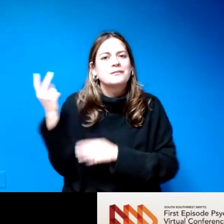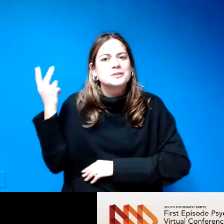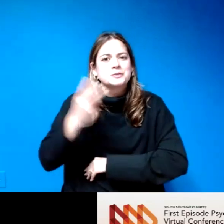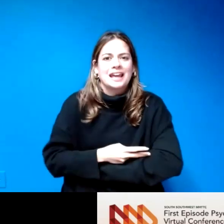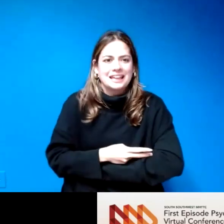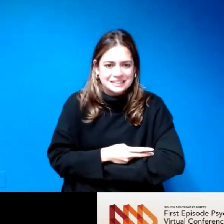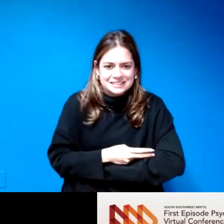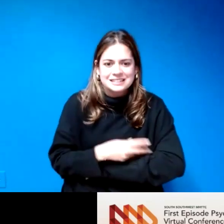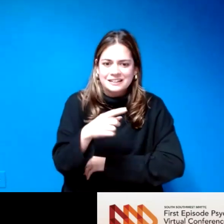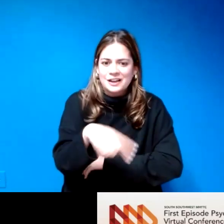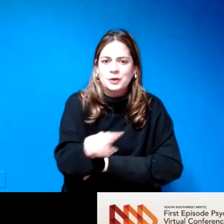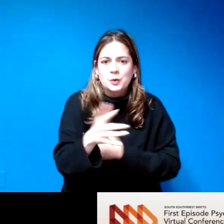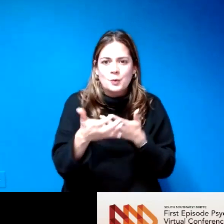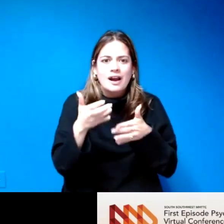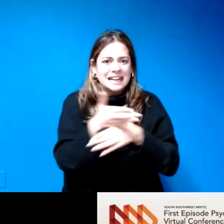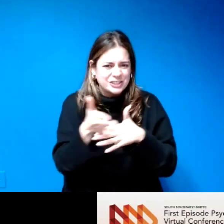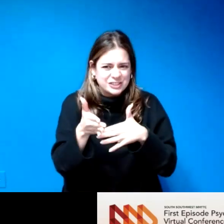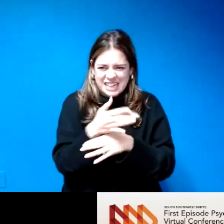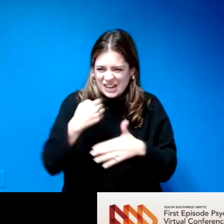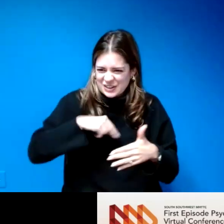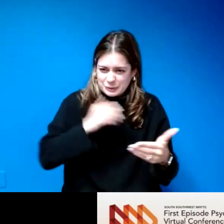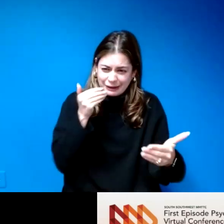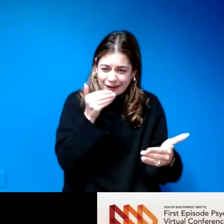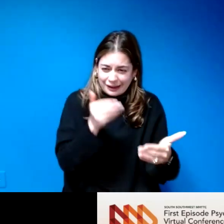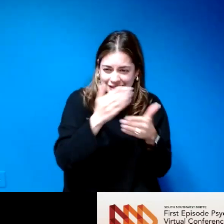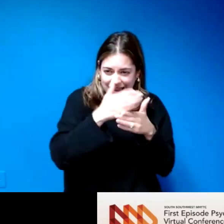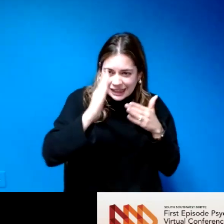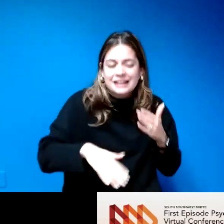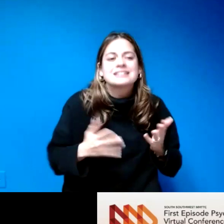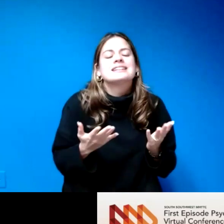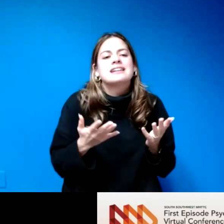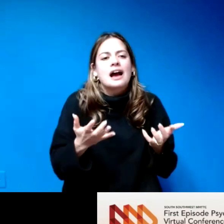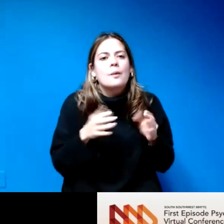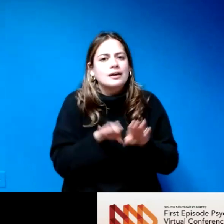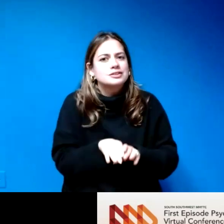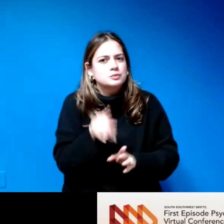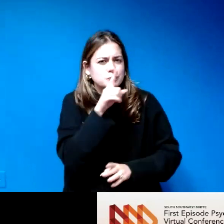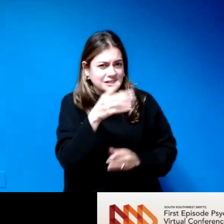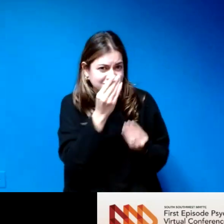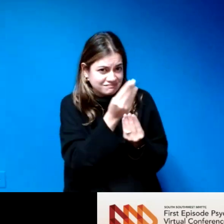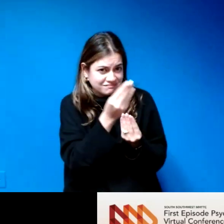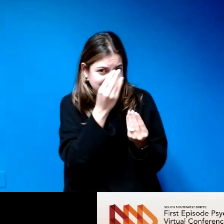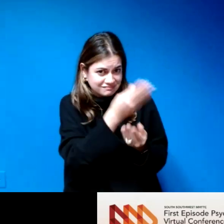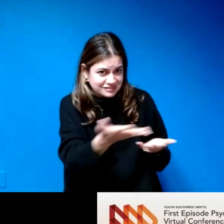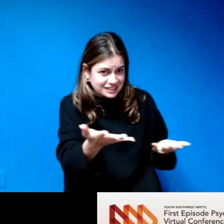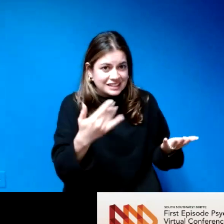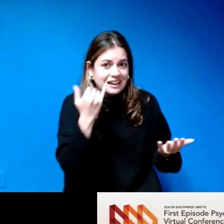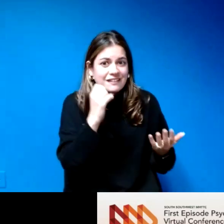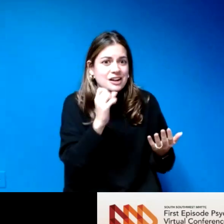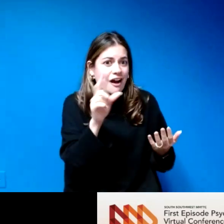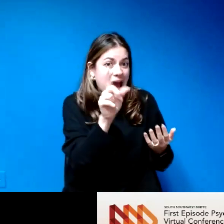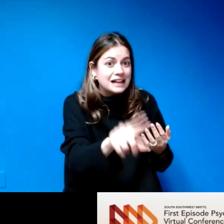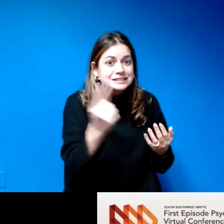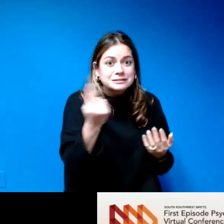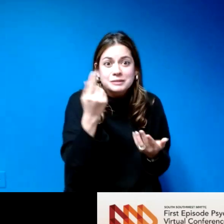days that you want to share as we move to our next step. I want to kind of open up that opportunity if I didn't ask something that